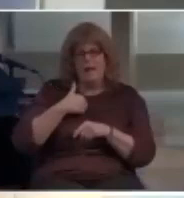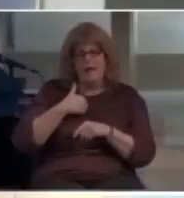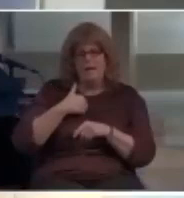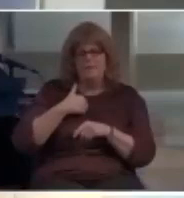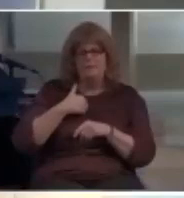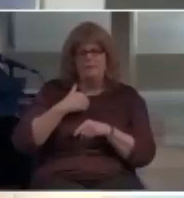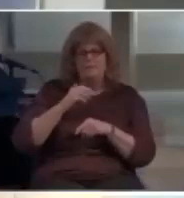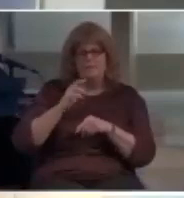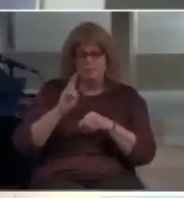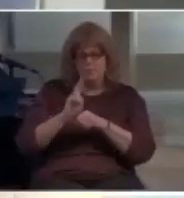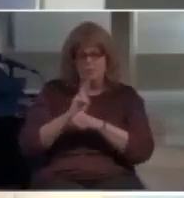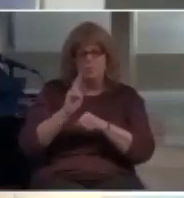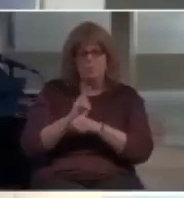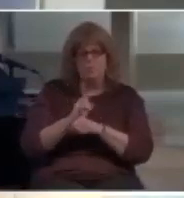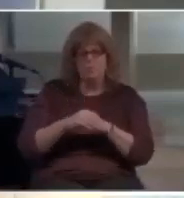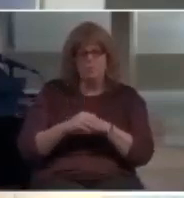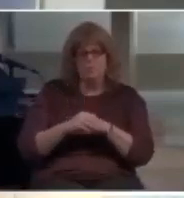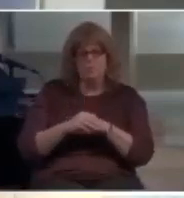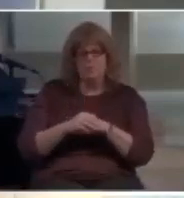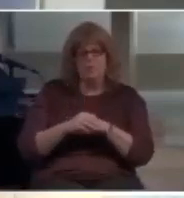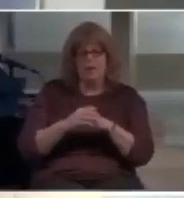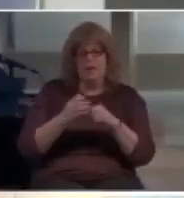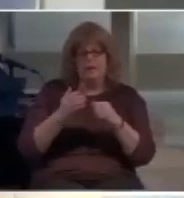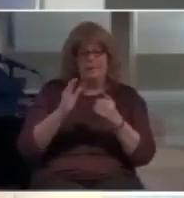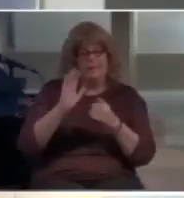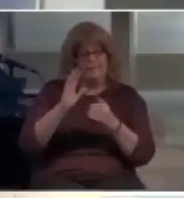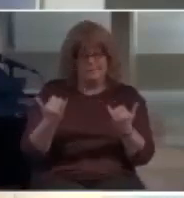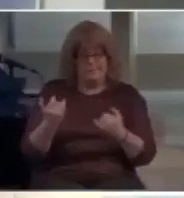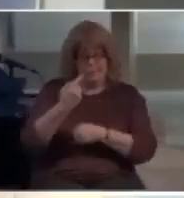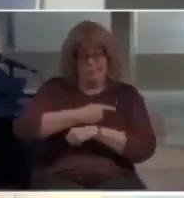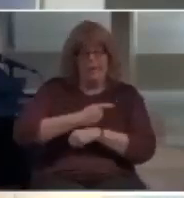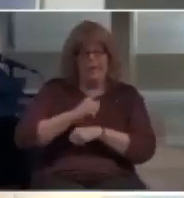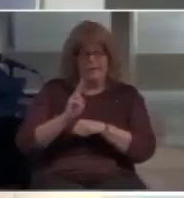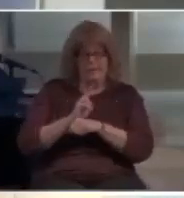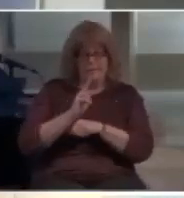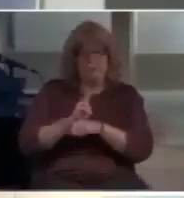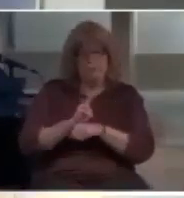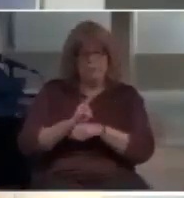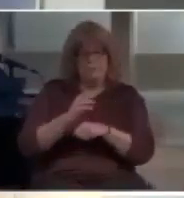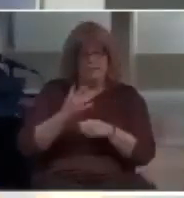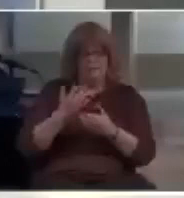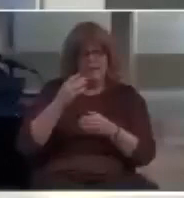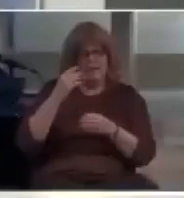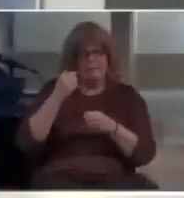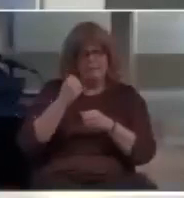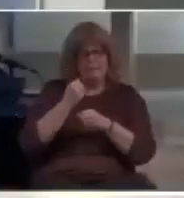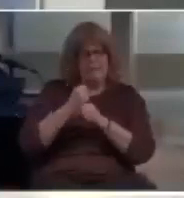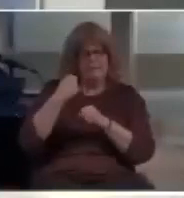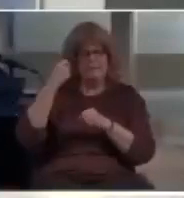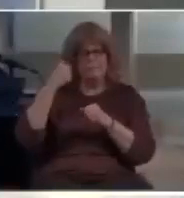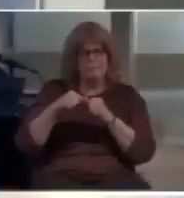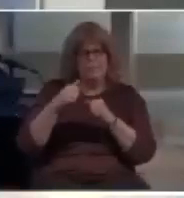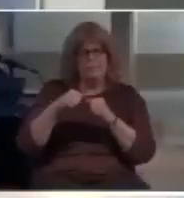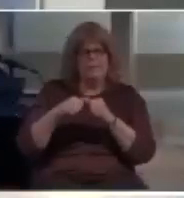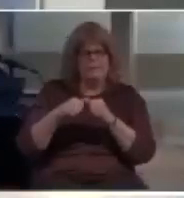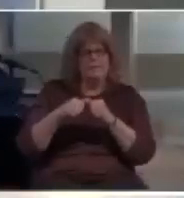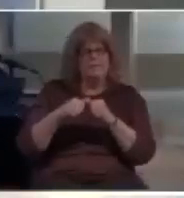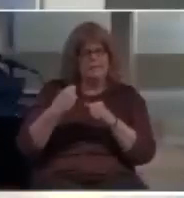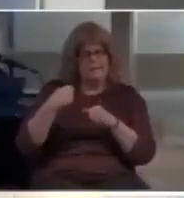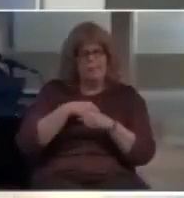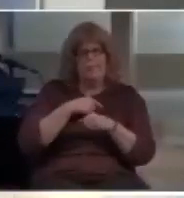his disposal and that he is using in your day, in my day, and just reminds us of why we must